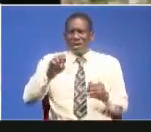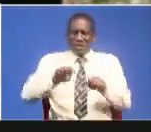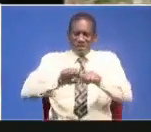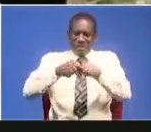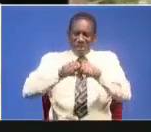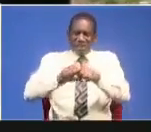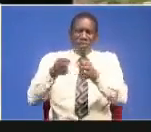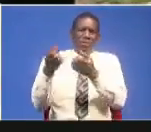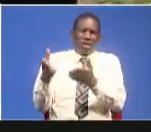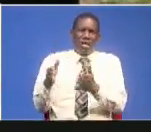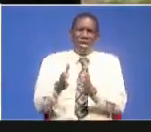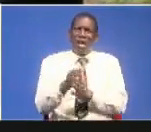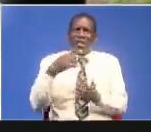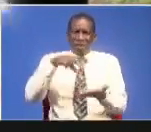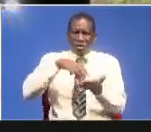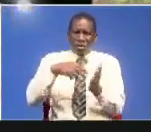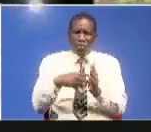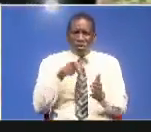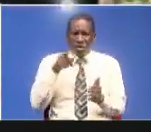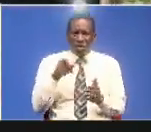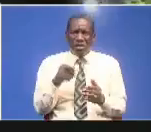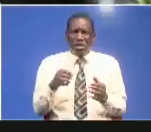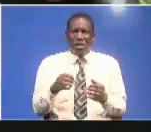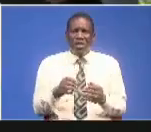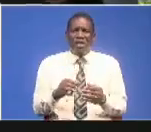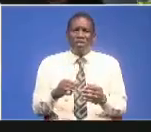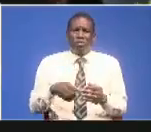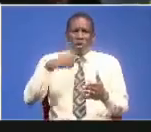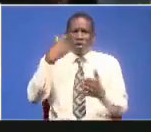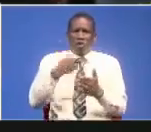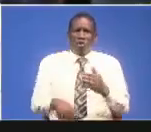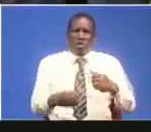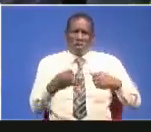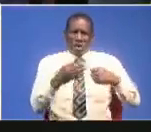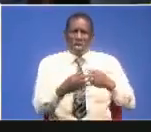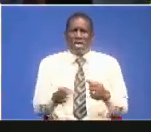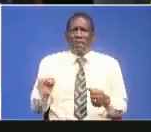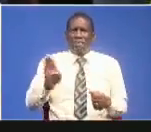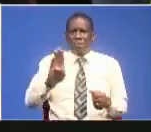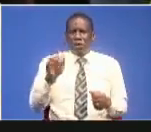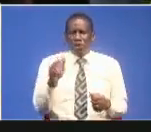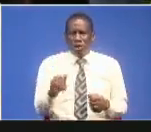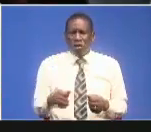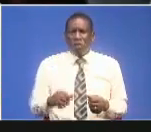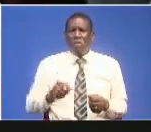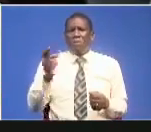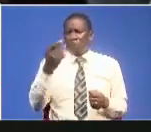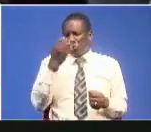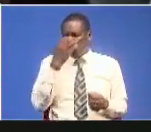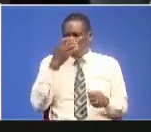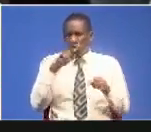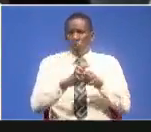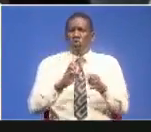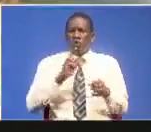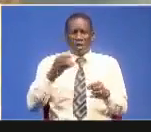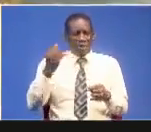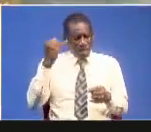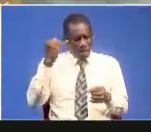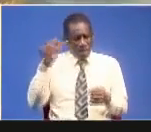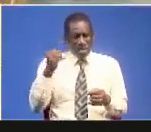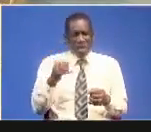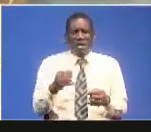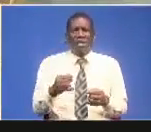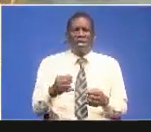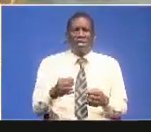at the event, said that the project would in the long term cost 8 billion shillings. The president also said the initiative would move